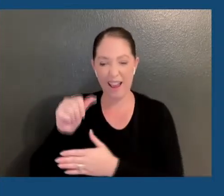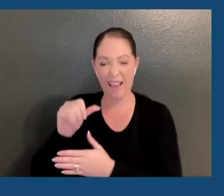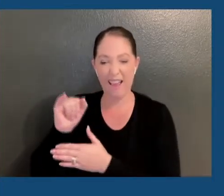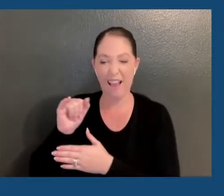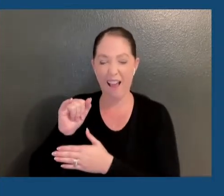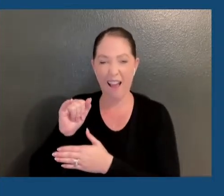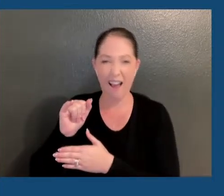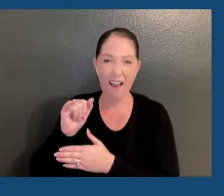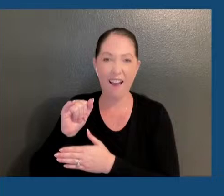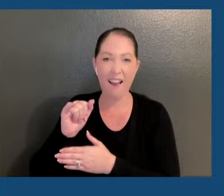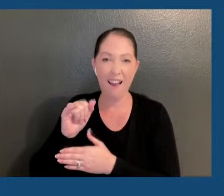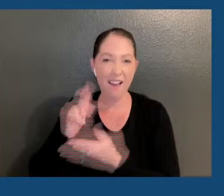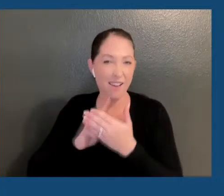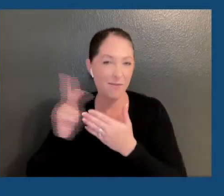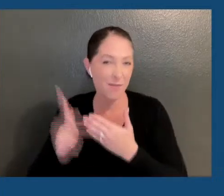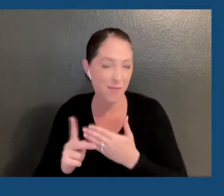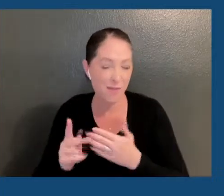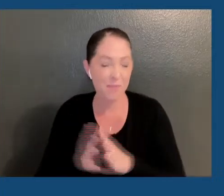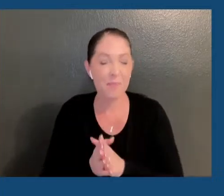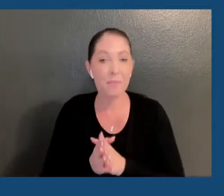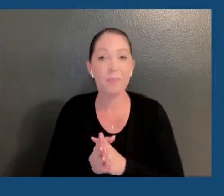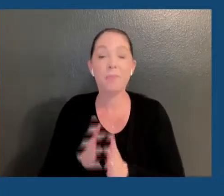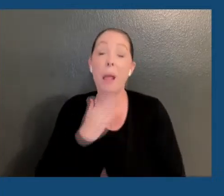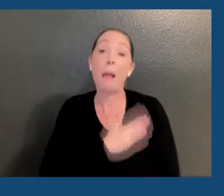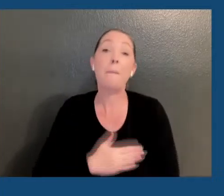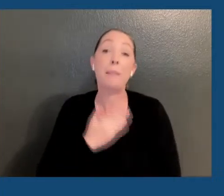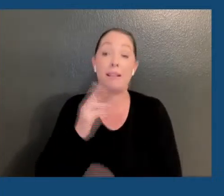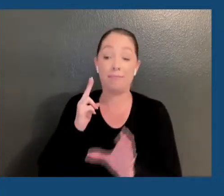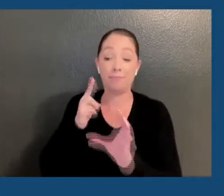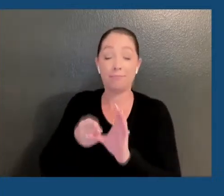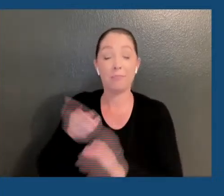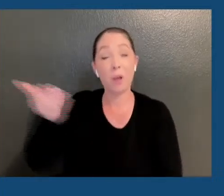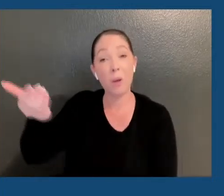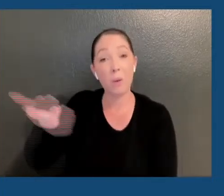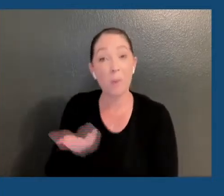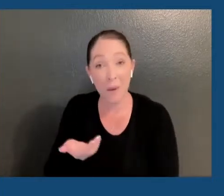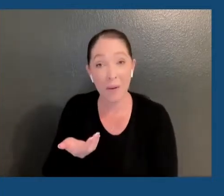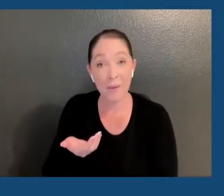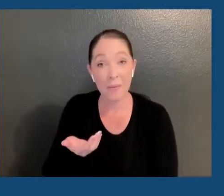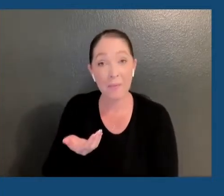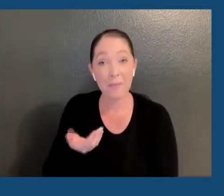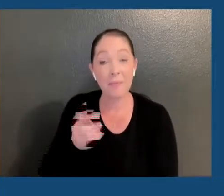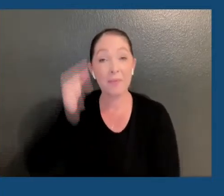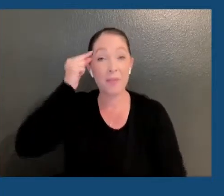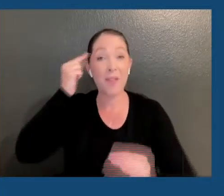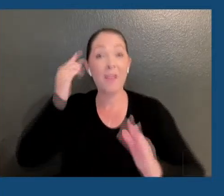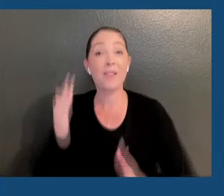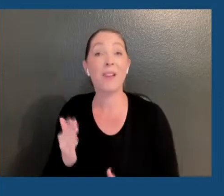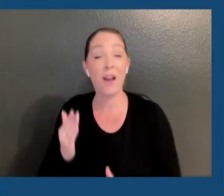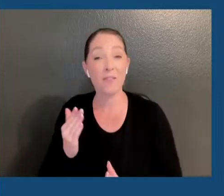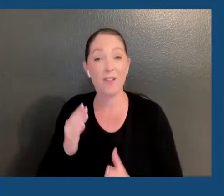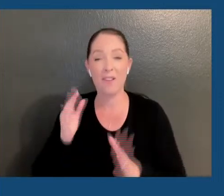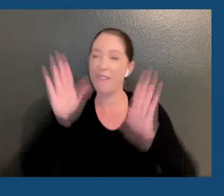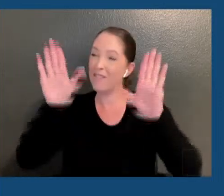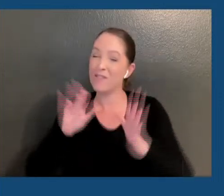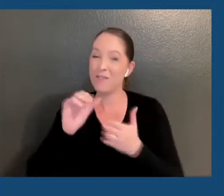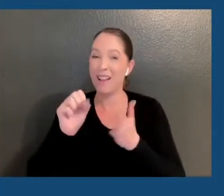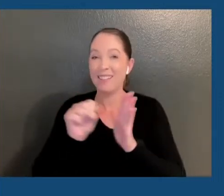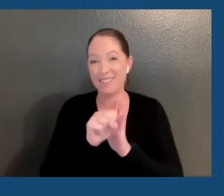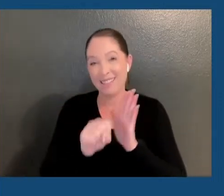revolution. Please join me in welcoming to the podium the governor of the great state of New